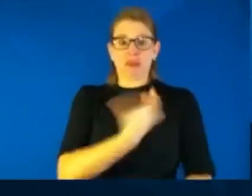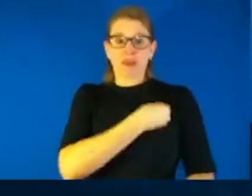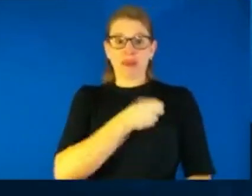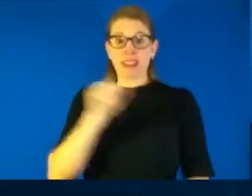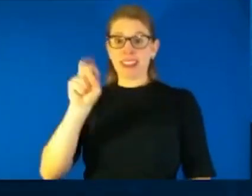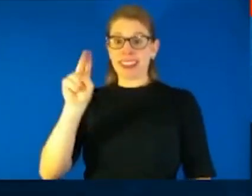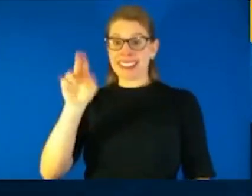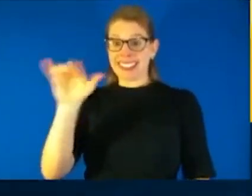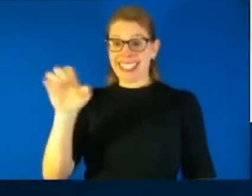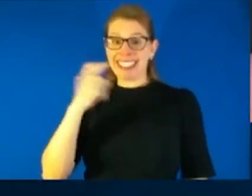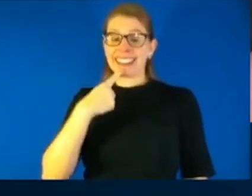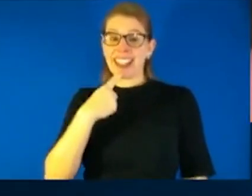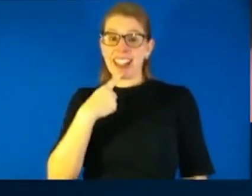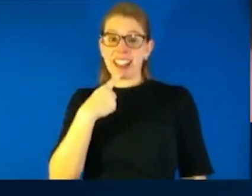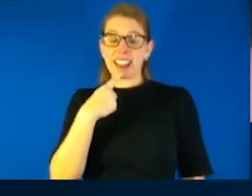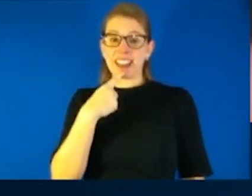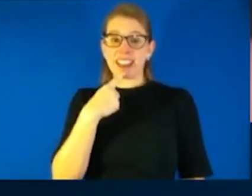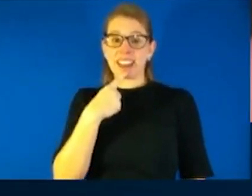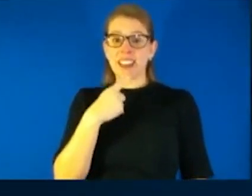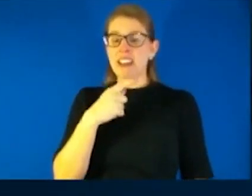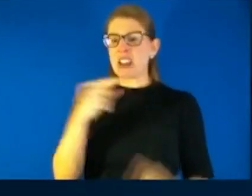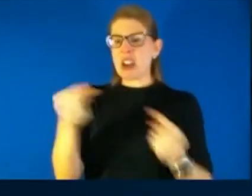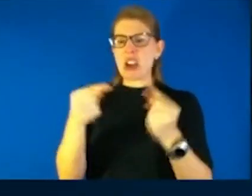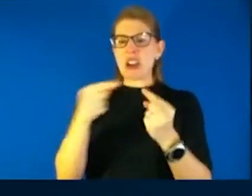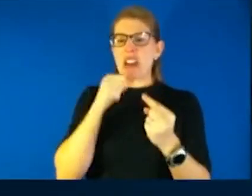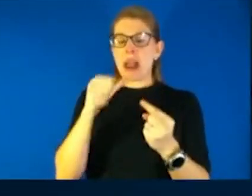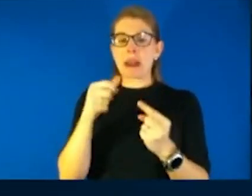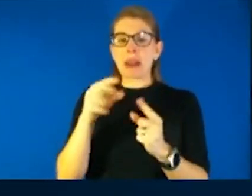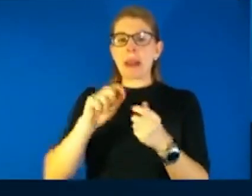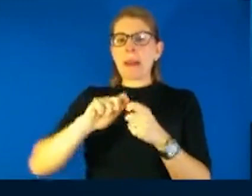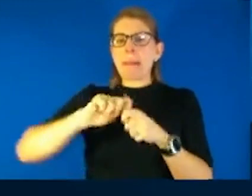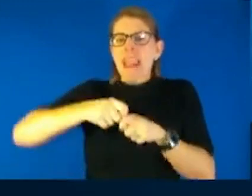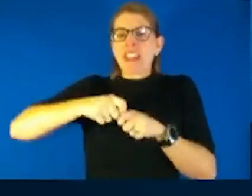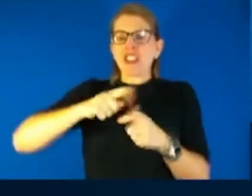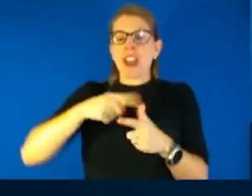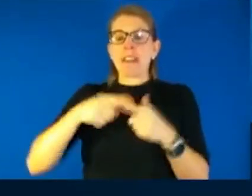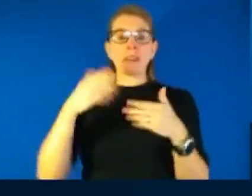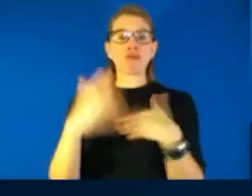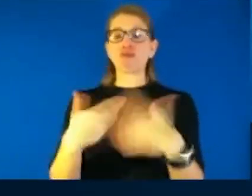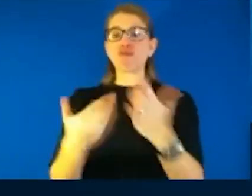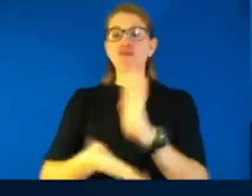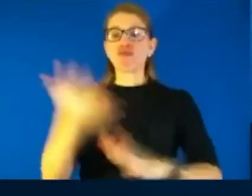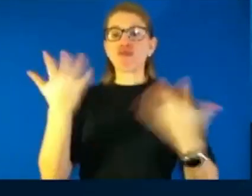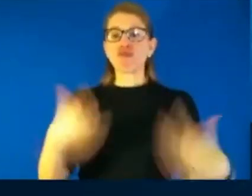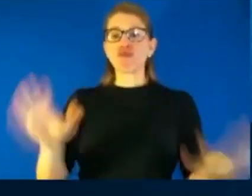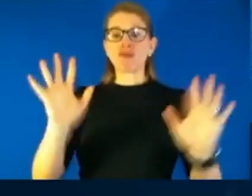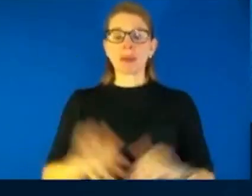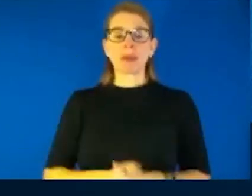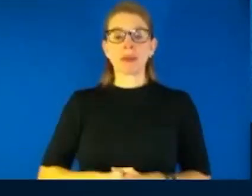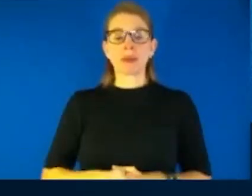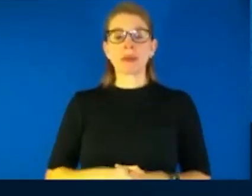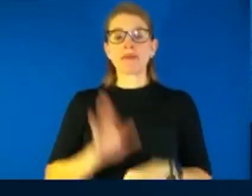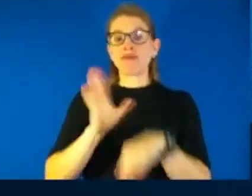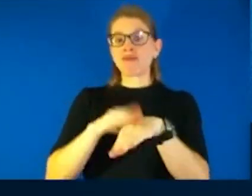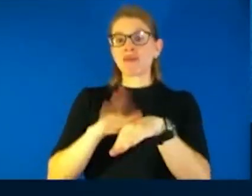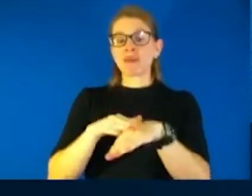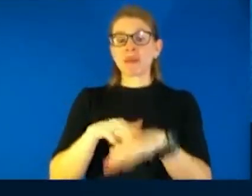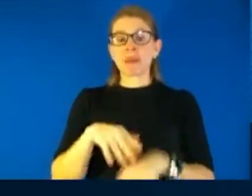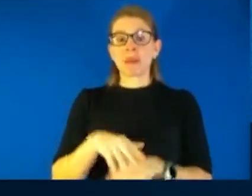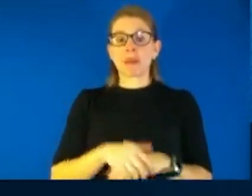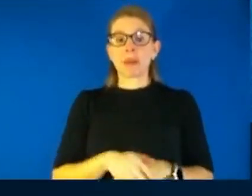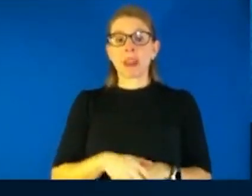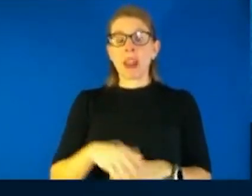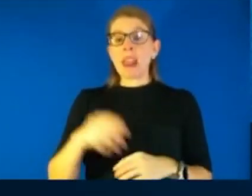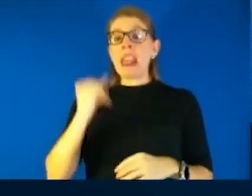it doesn't really hurt, just a quick pinch, and then you're on your way. By the way, it's okay if you and your parents have lots of questions,